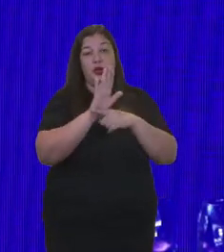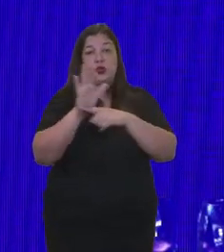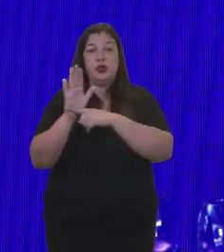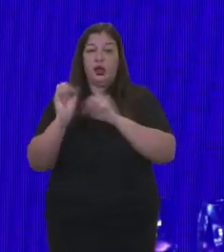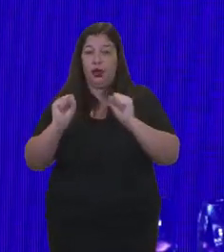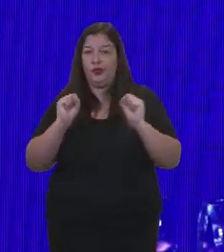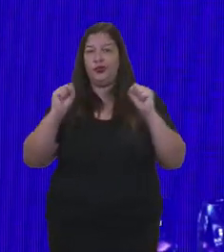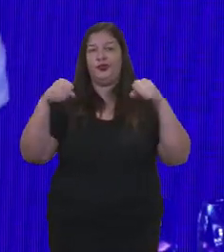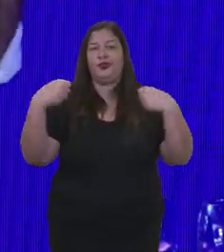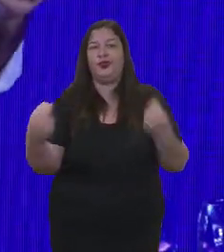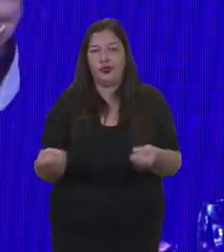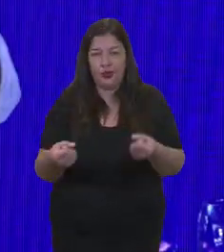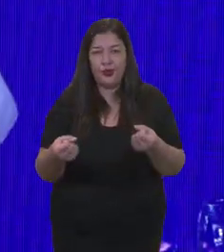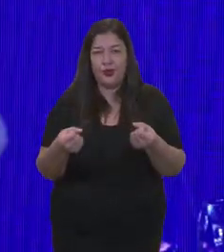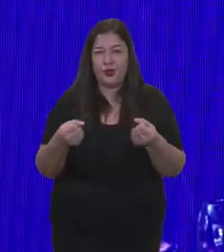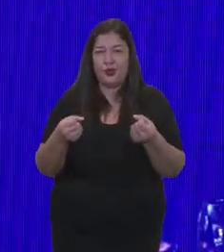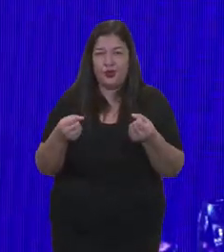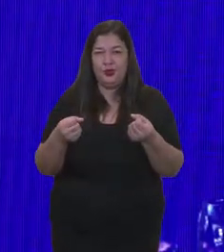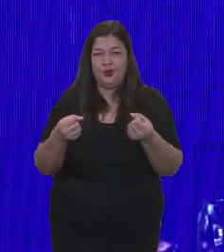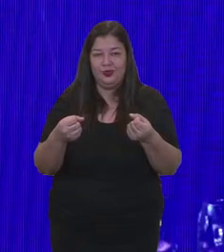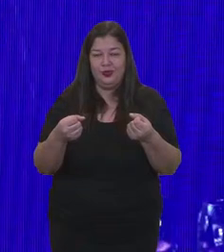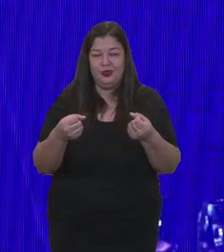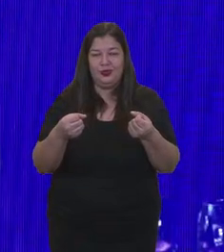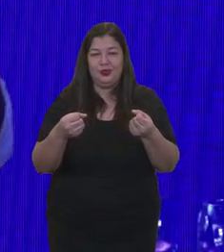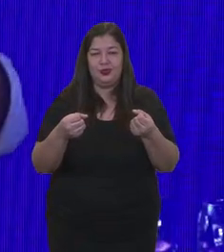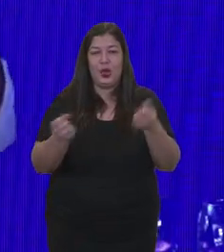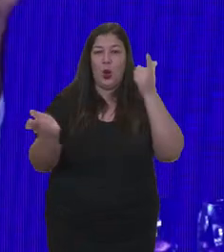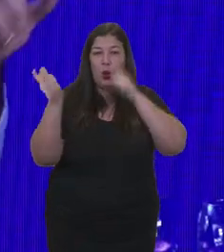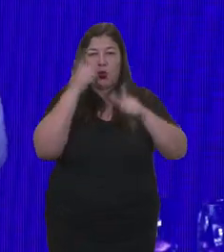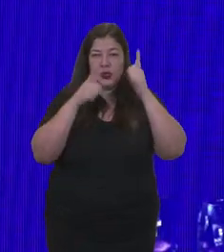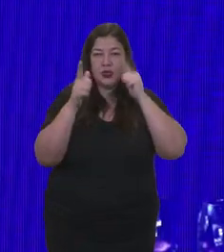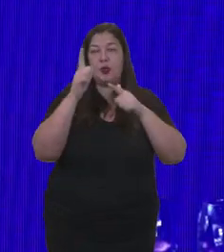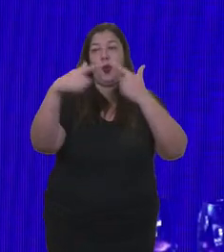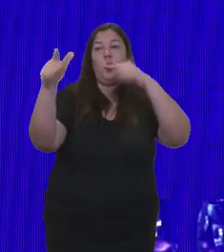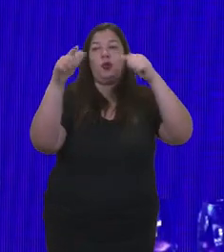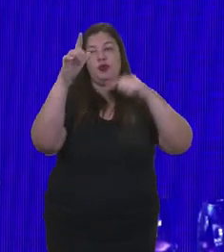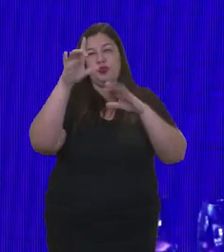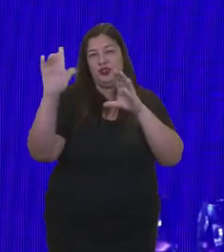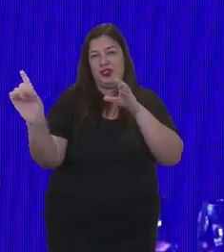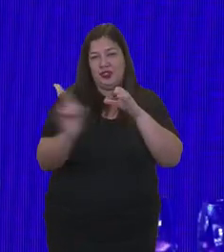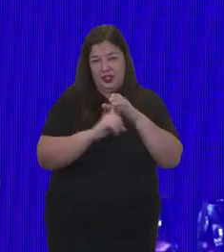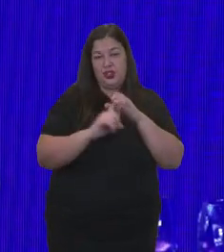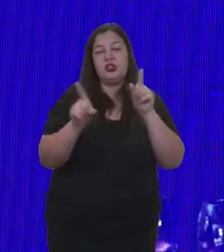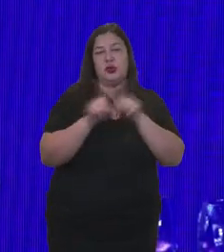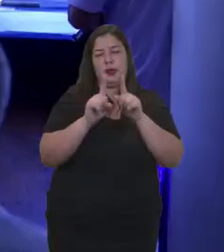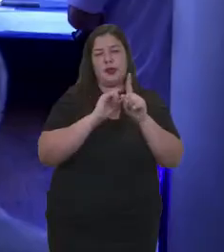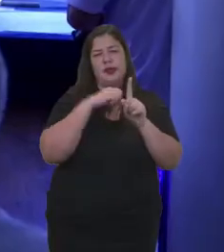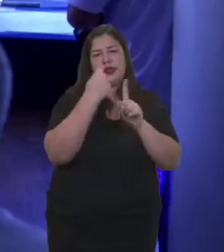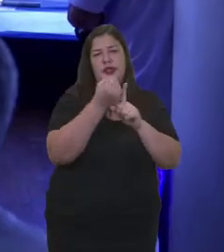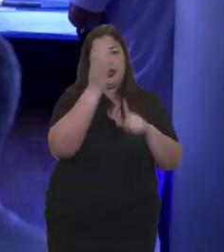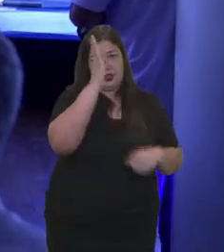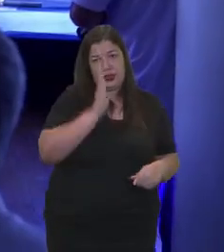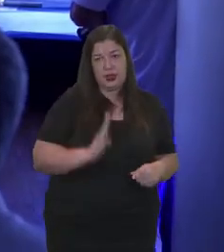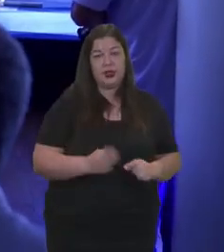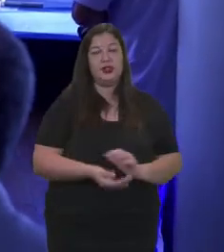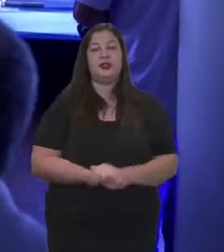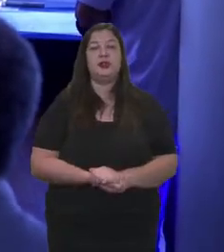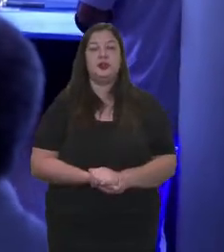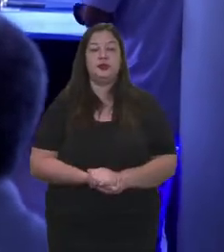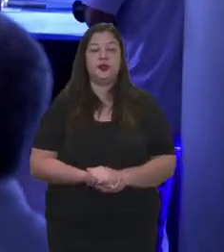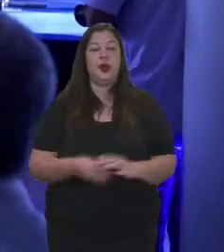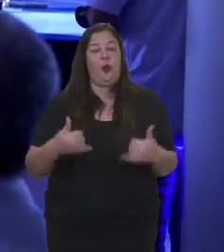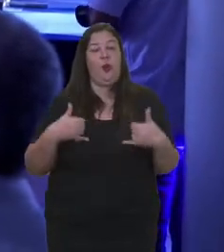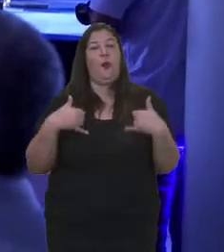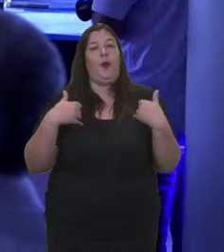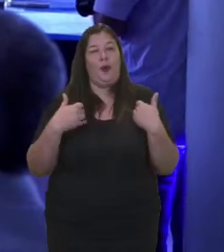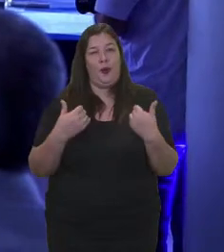We can then enlarge efforts. We can make it even more tangible to our clients in the end of the day in Brazil.